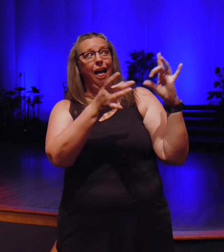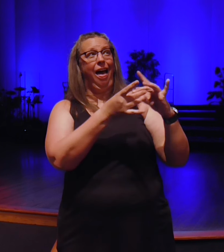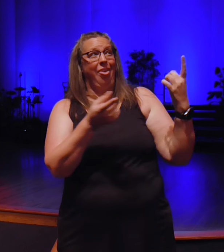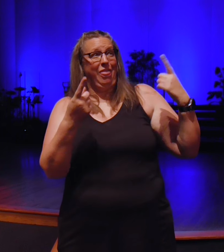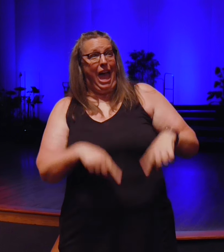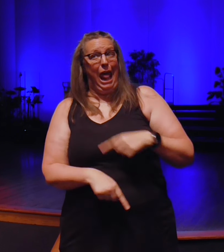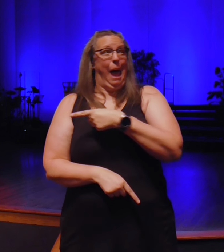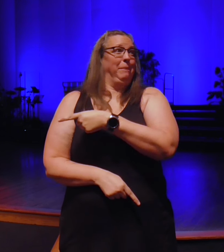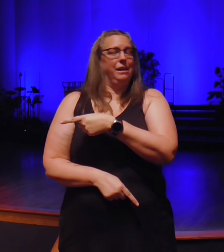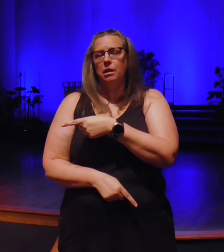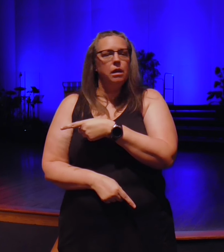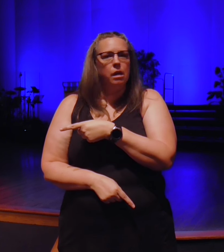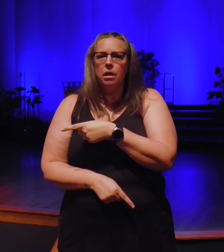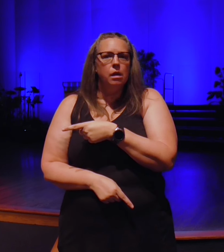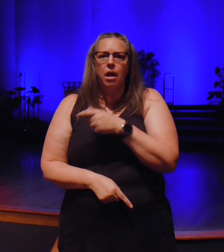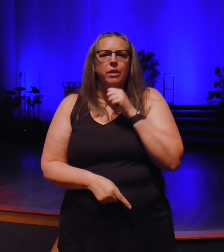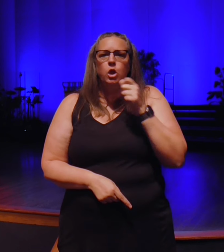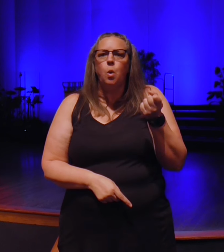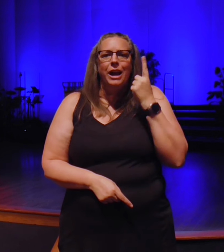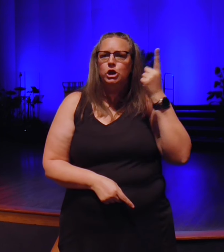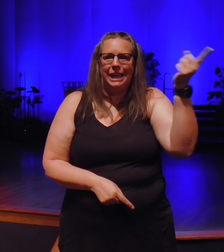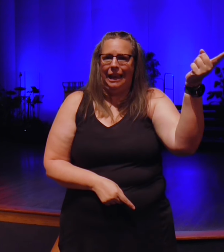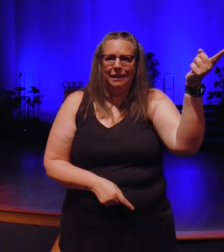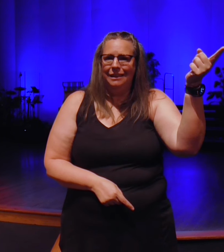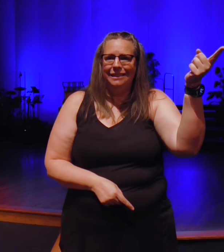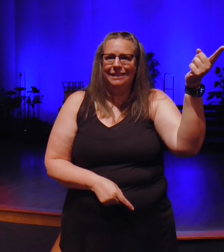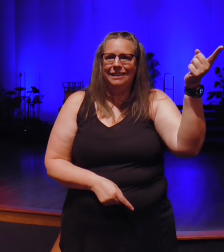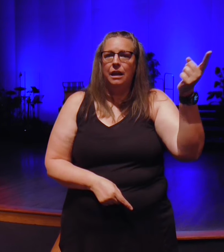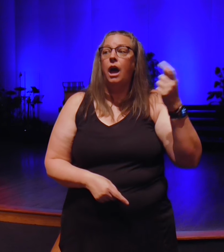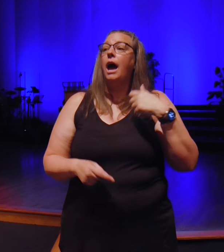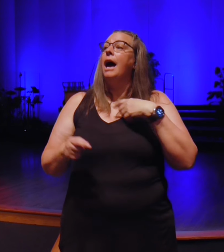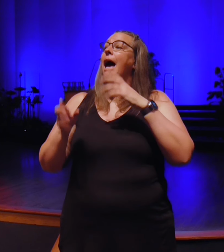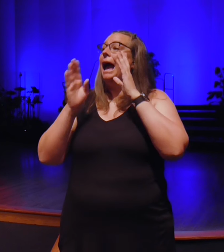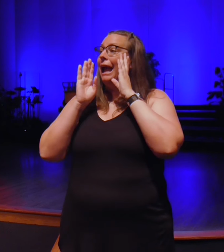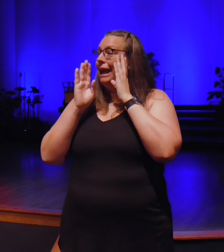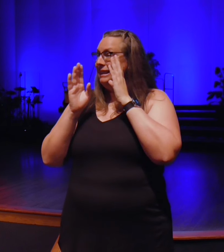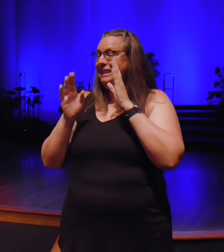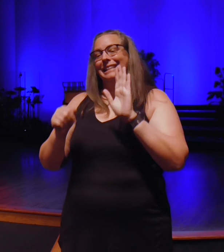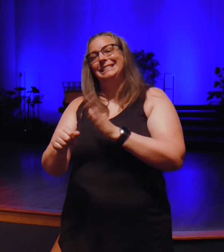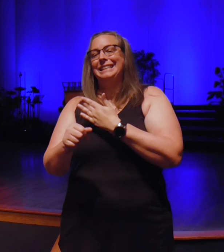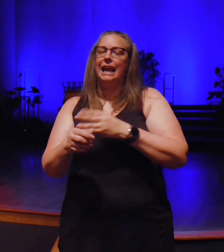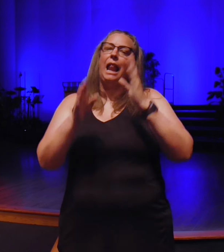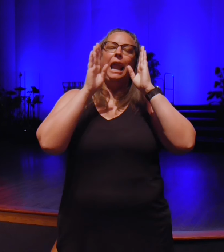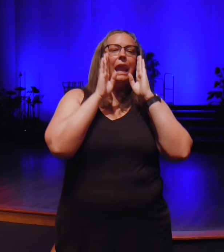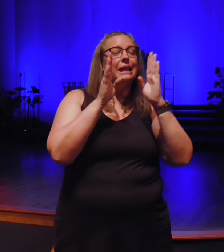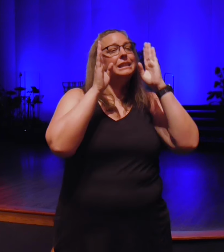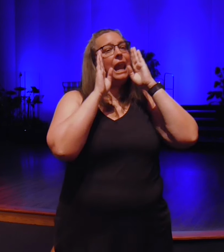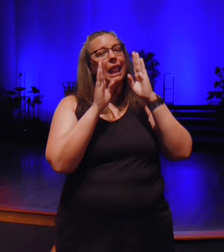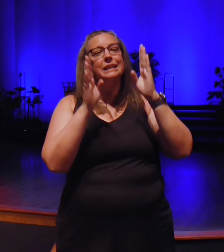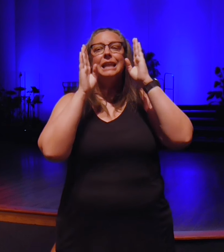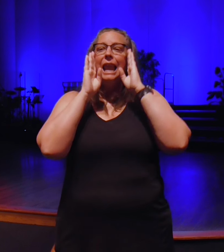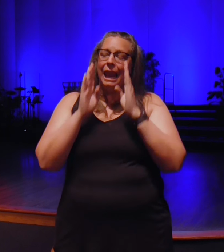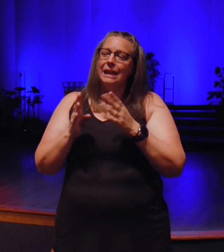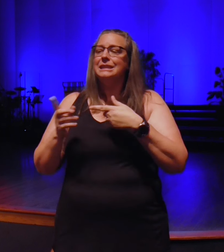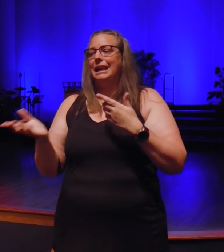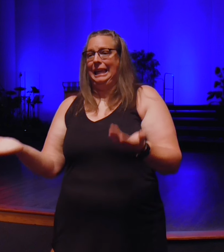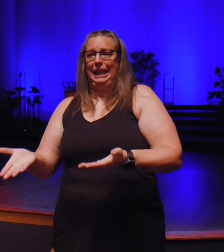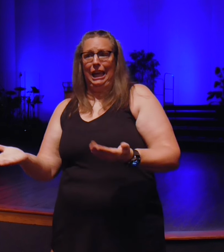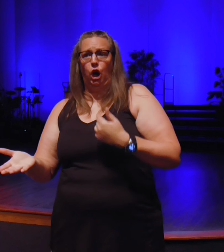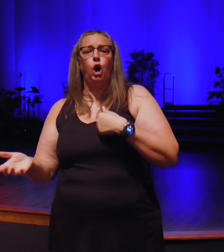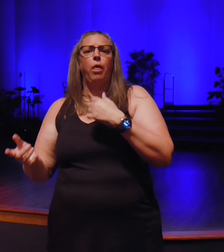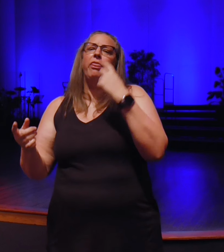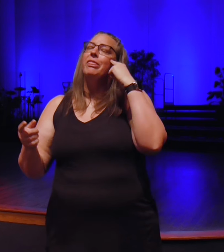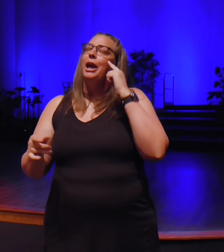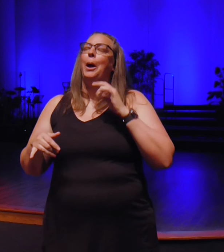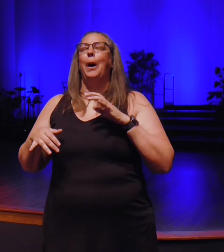When I sing, listen, listen, listen to you here, hopefully it's a little adorable. If I sing it to people at Costco, they might call the police.